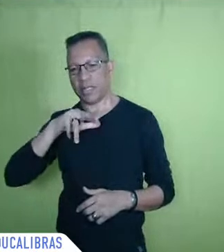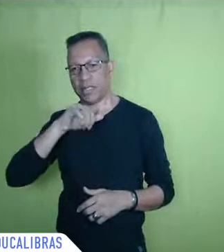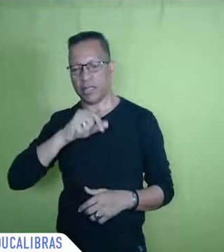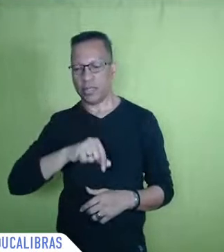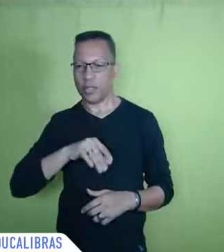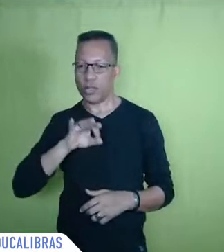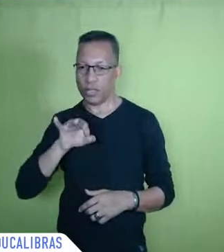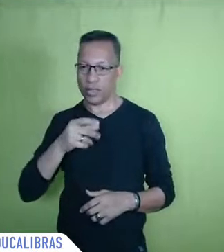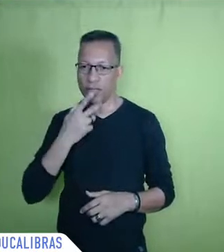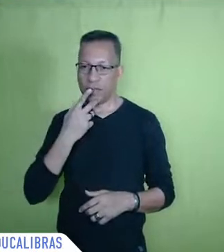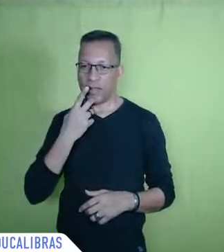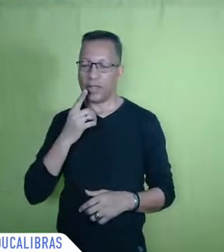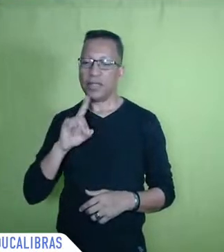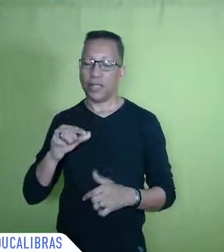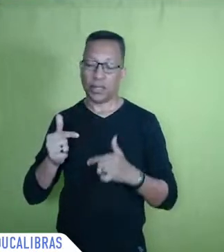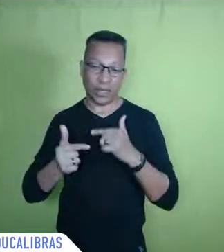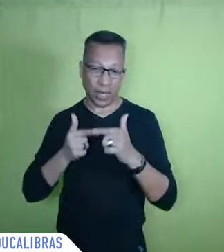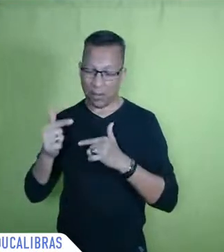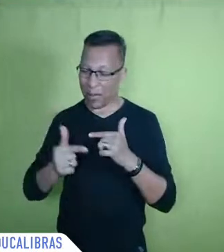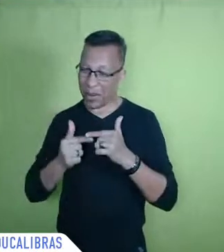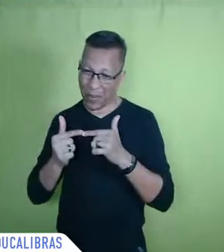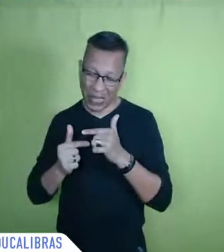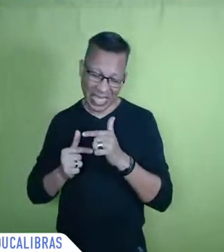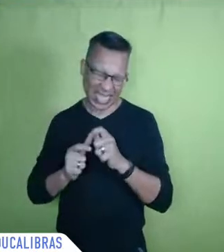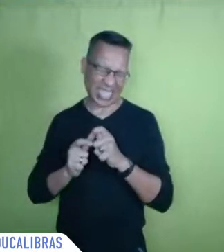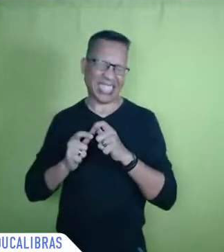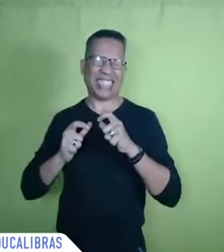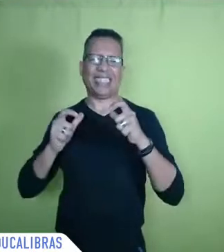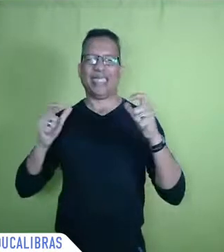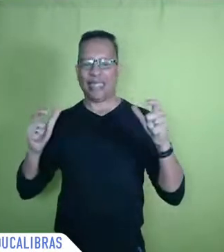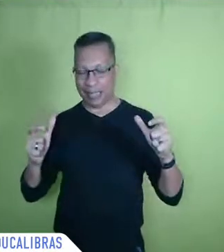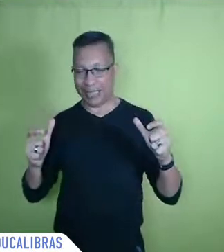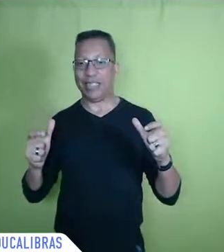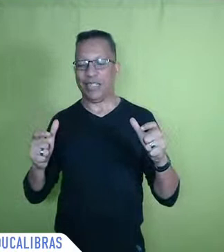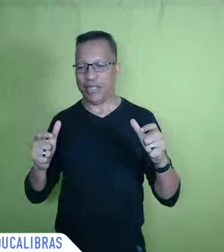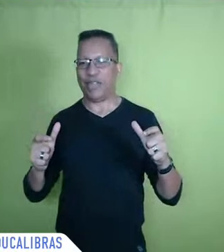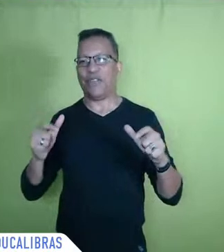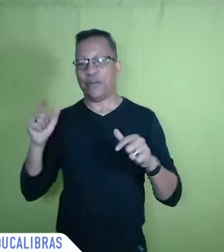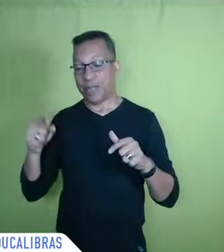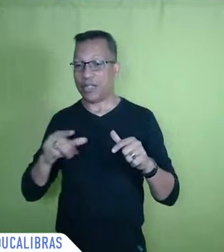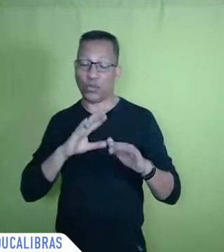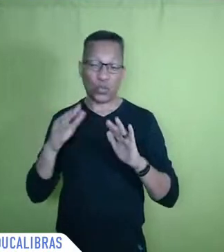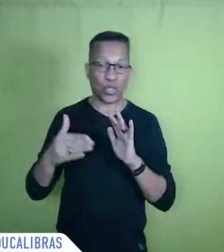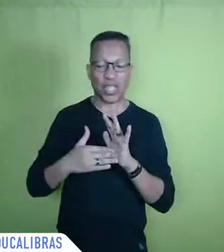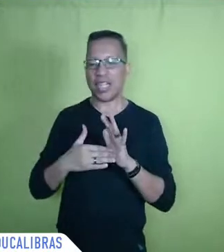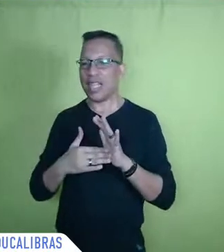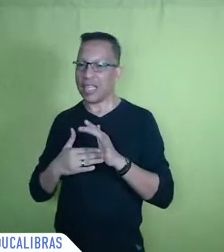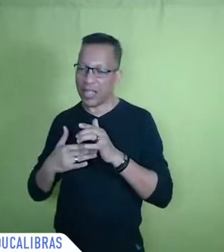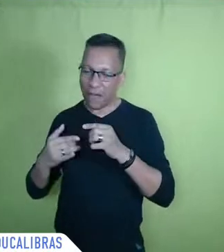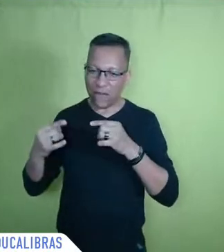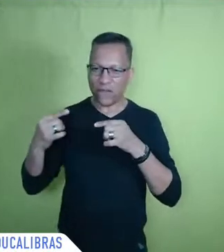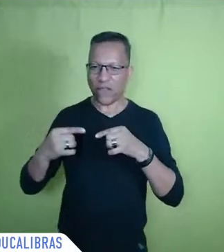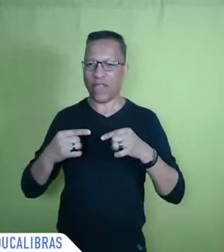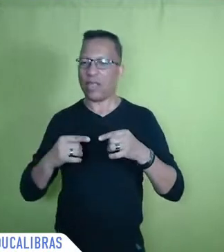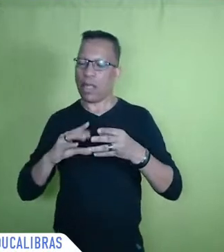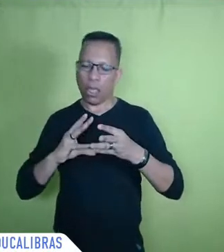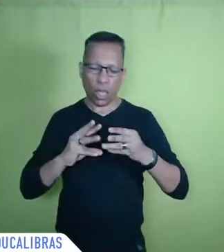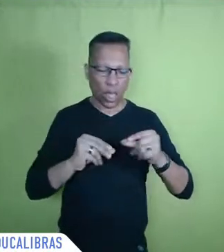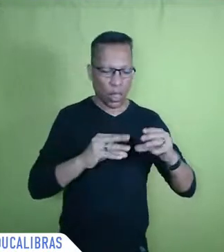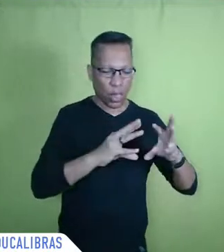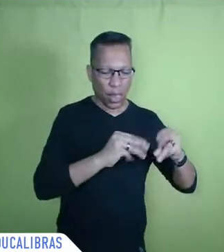growth. Thank you, Mariana. We need great communication